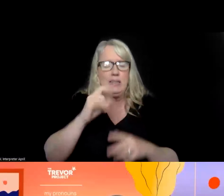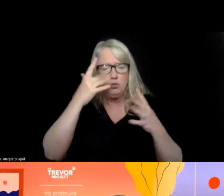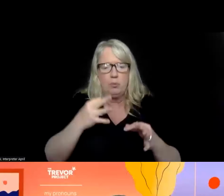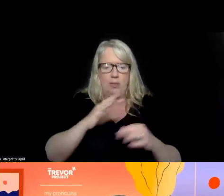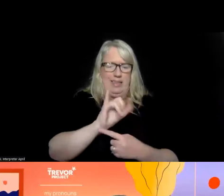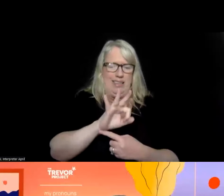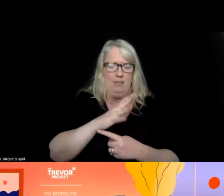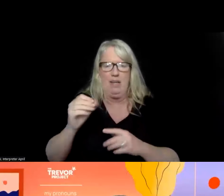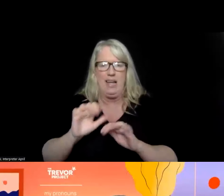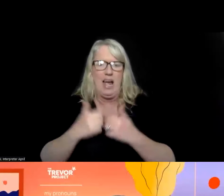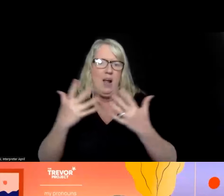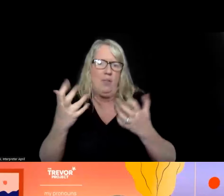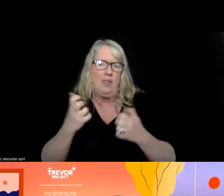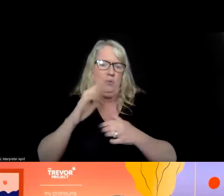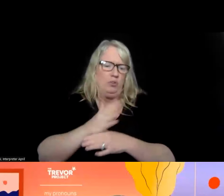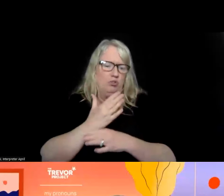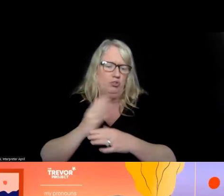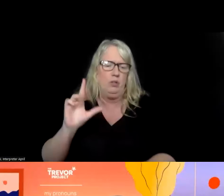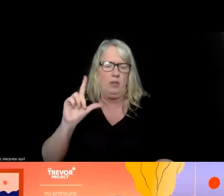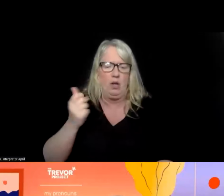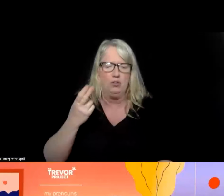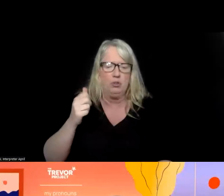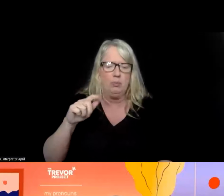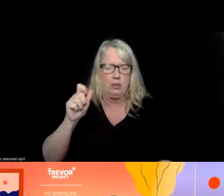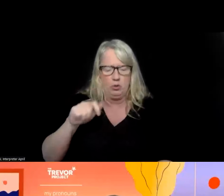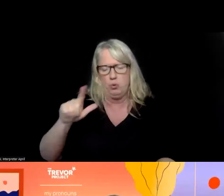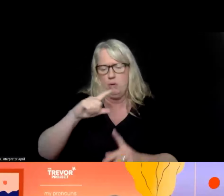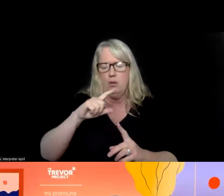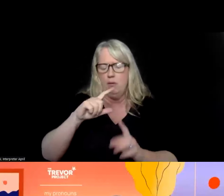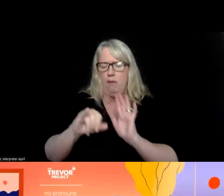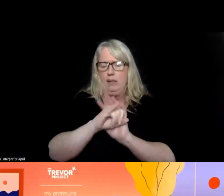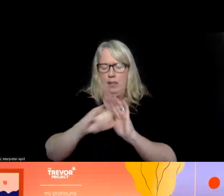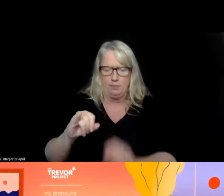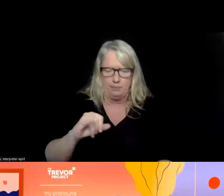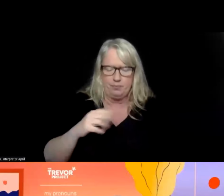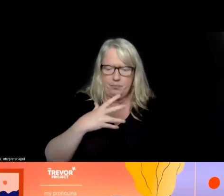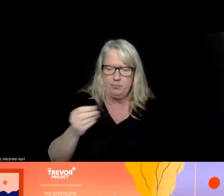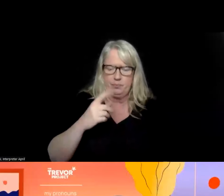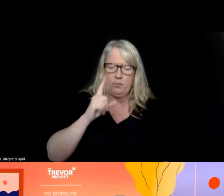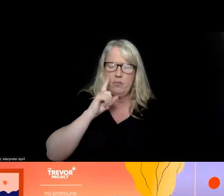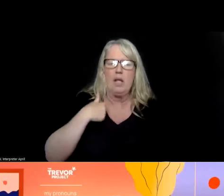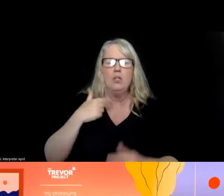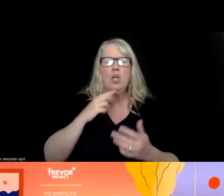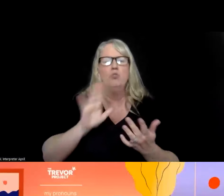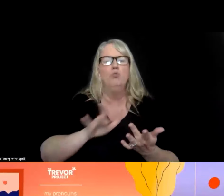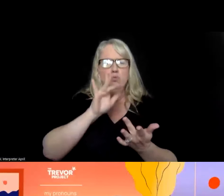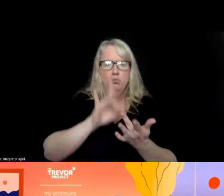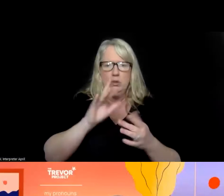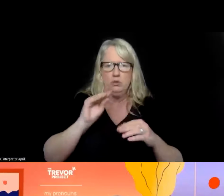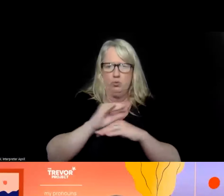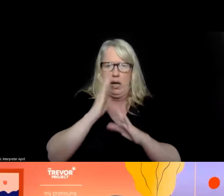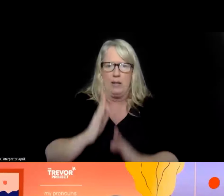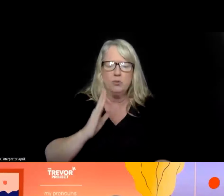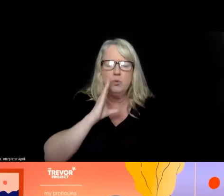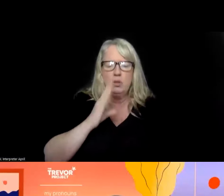want to share their LGBTQ identity with others. Sometimes these young people reach out to our counselors because they need